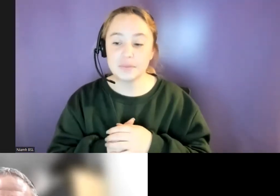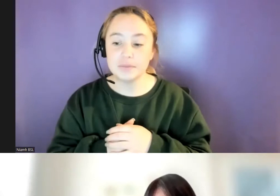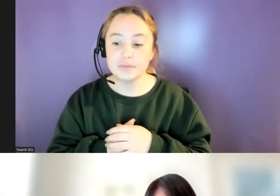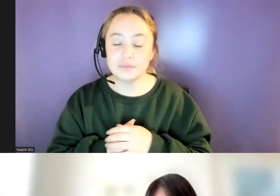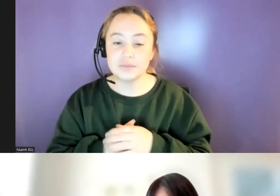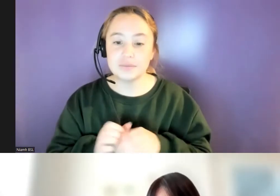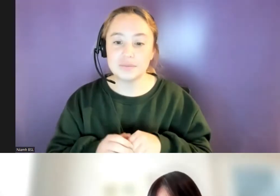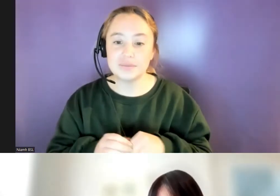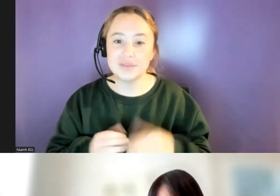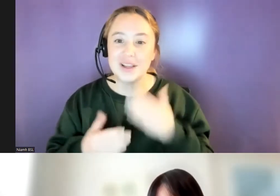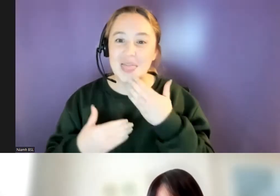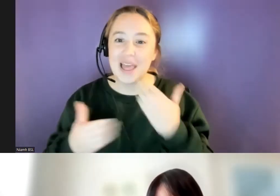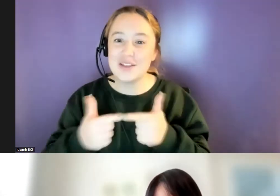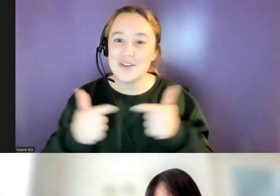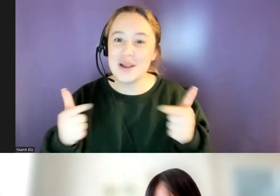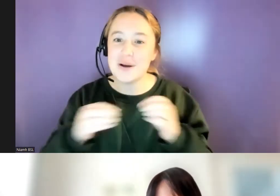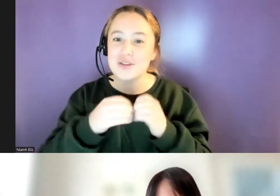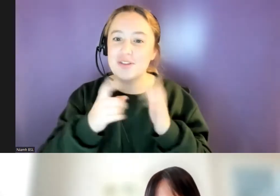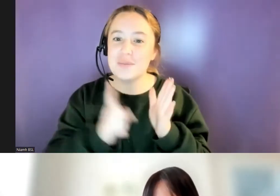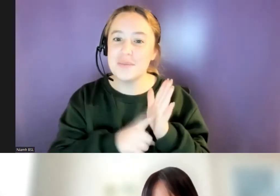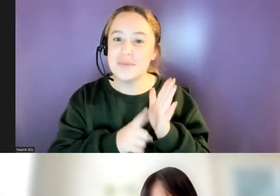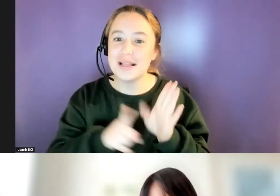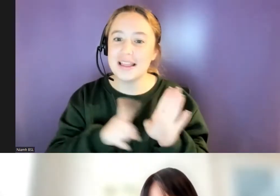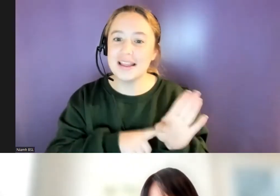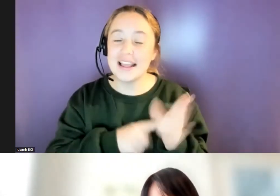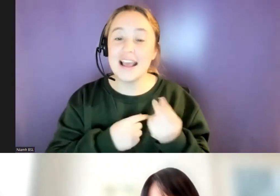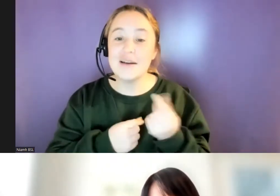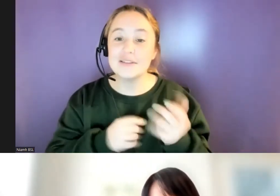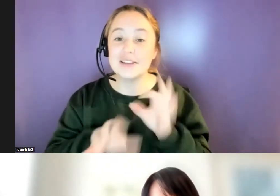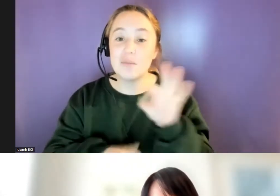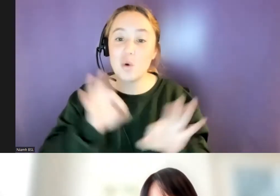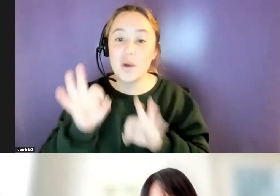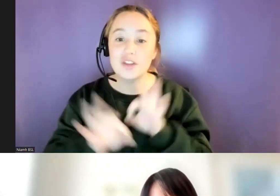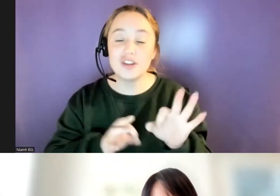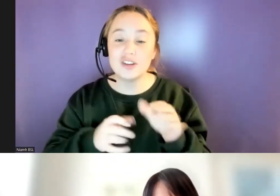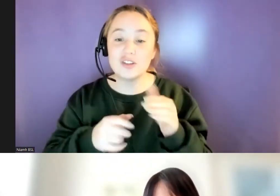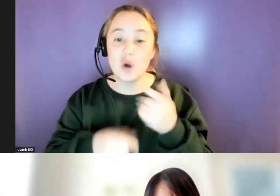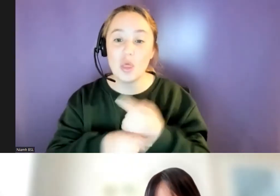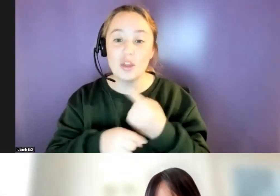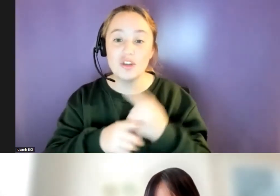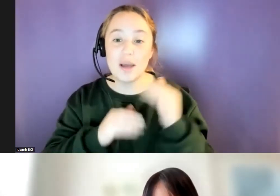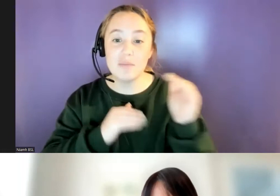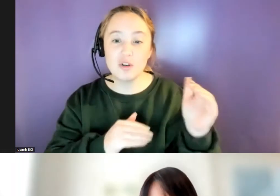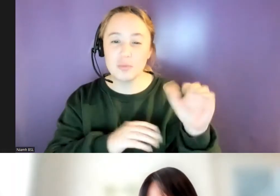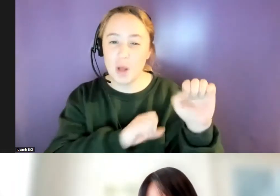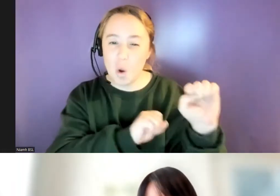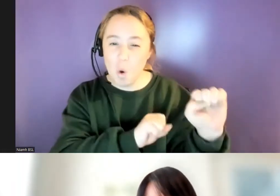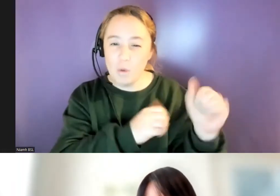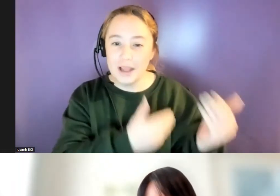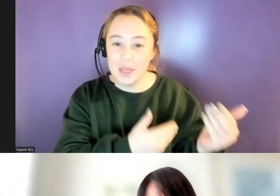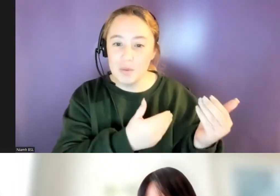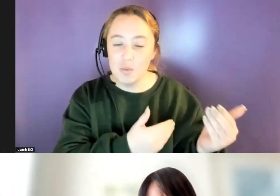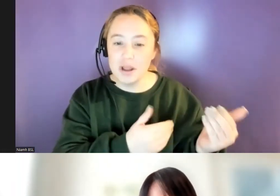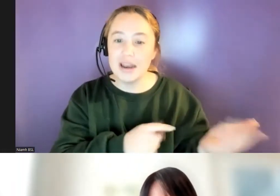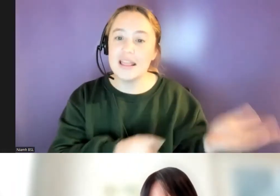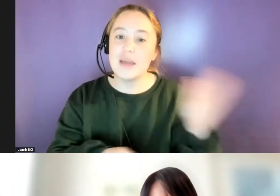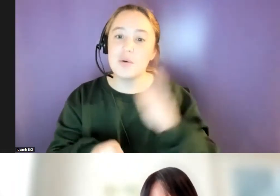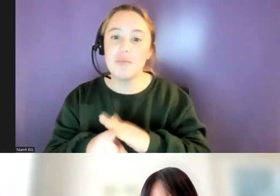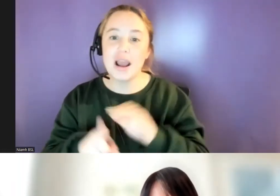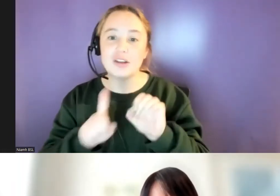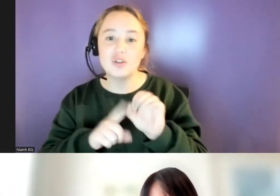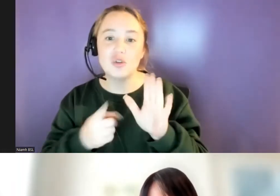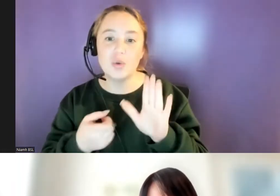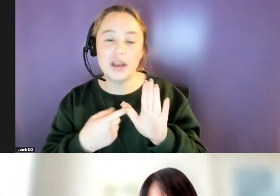Lovely. Thank you very much, Billy. That's great. There's some questions coming through in the chat, but I'll sit on them for a while until we come back to our Q&A session in a